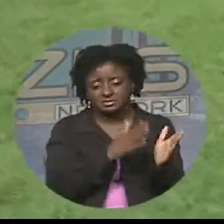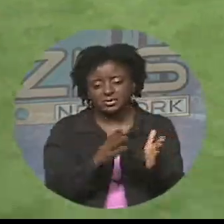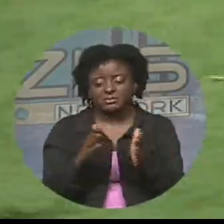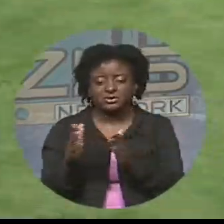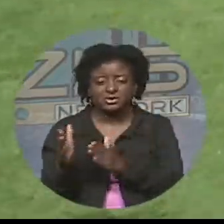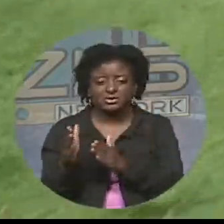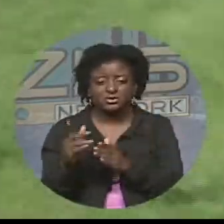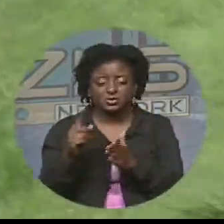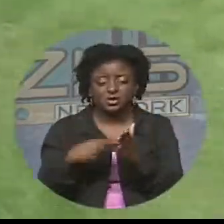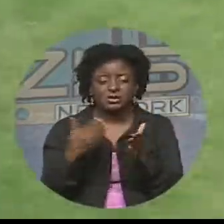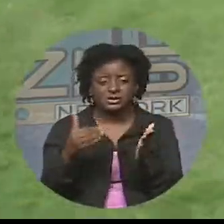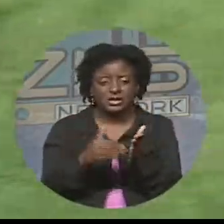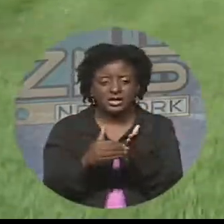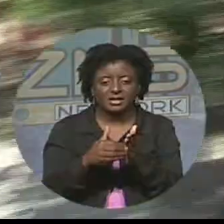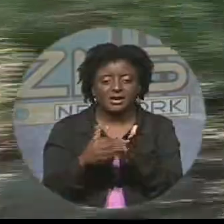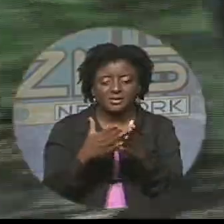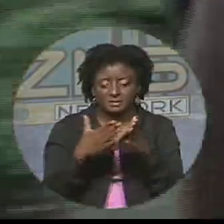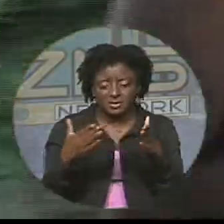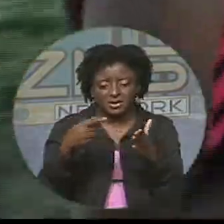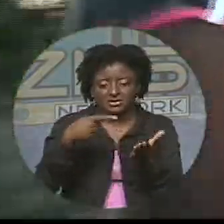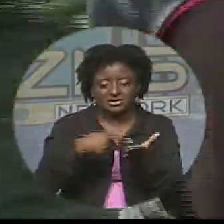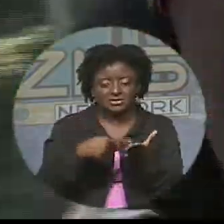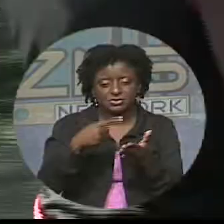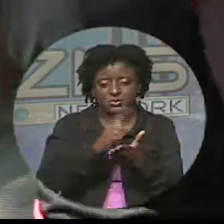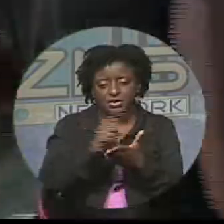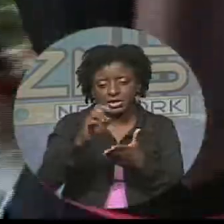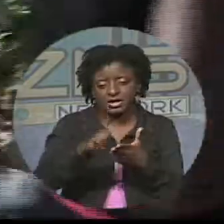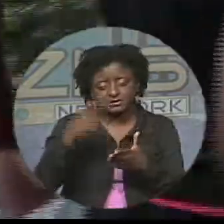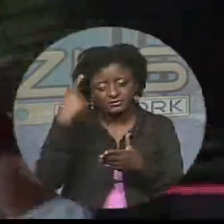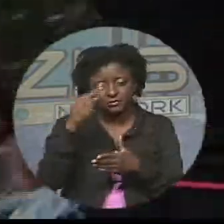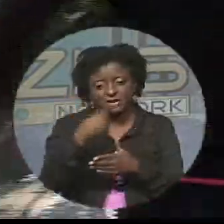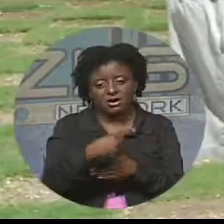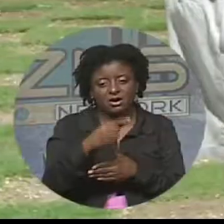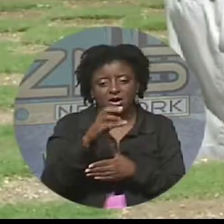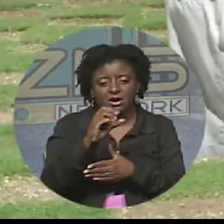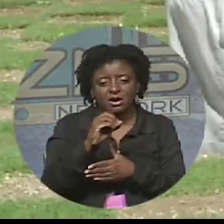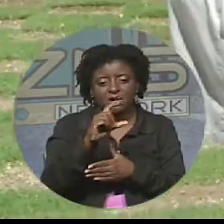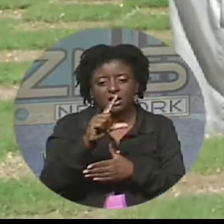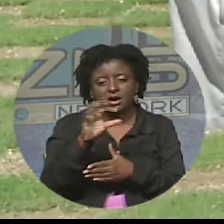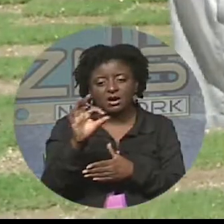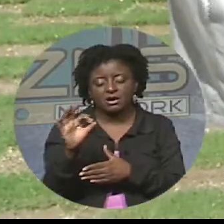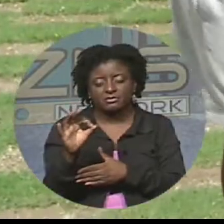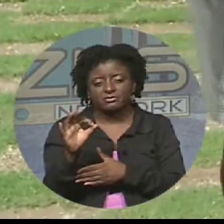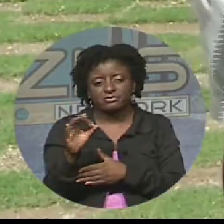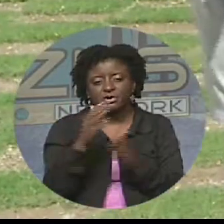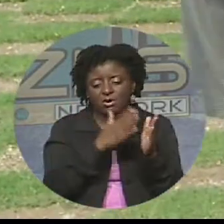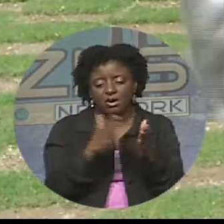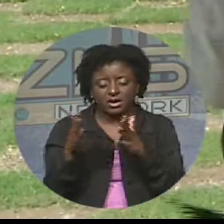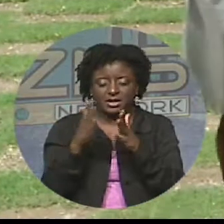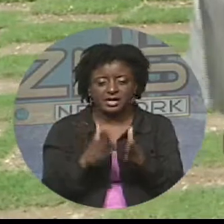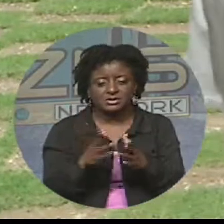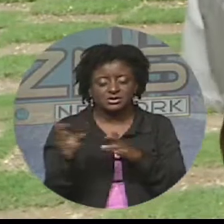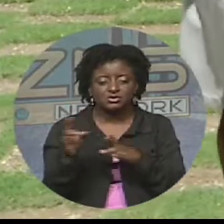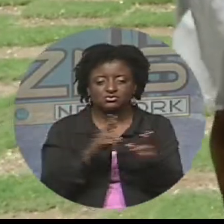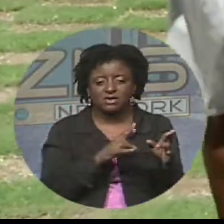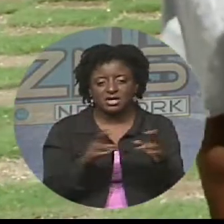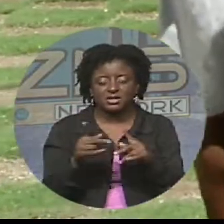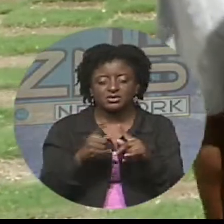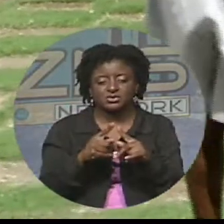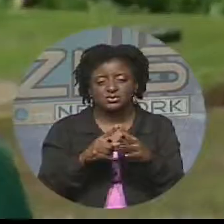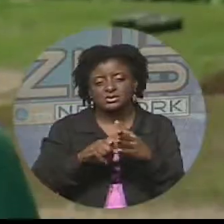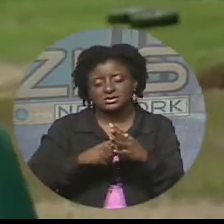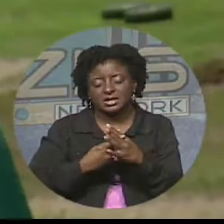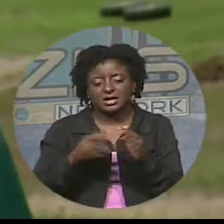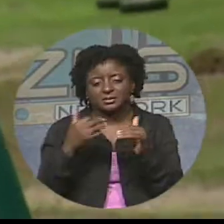for golfers, all for a worthy cause, and our Julian Gibson will be teeing it up as well. Fisher organizers are ready to tee off at the Life at